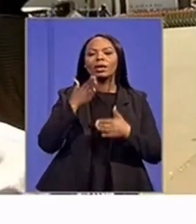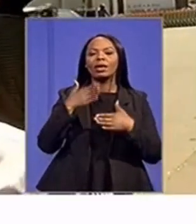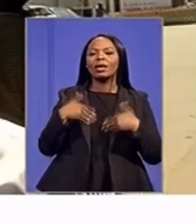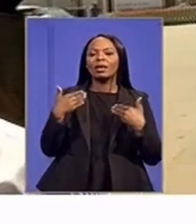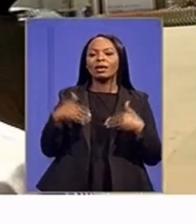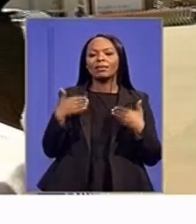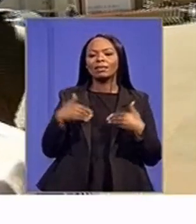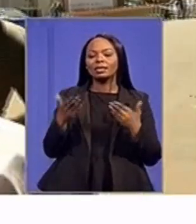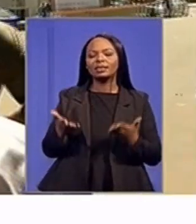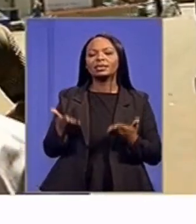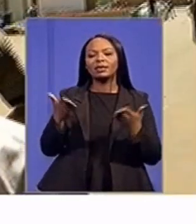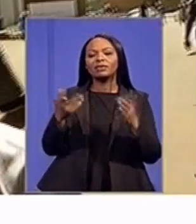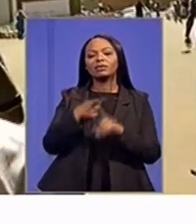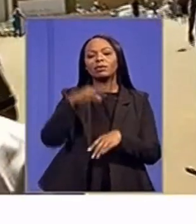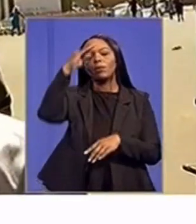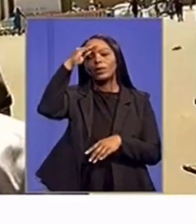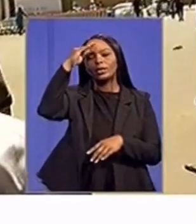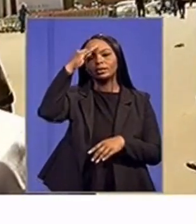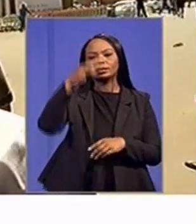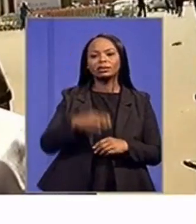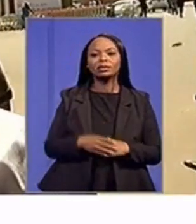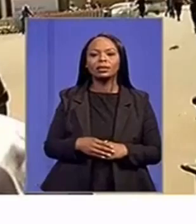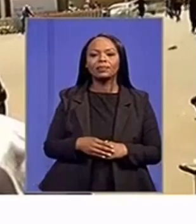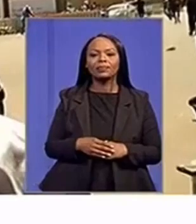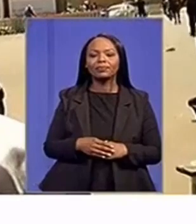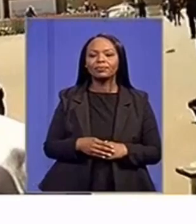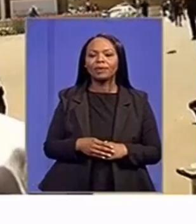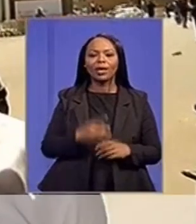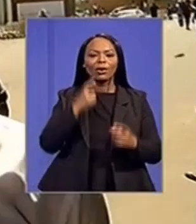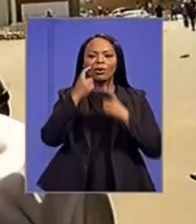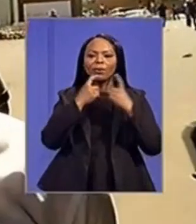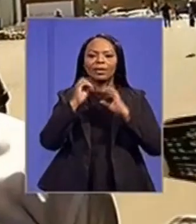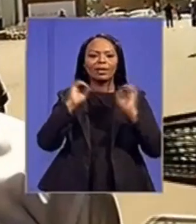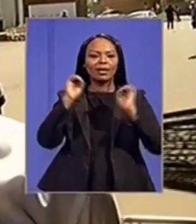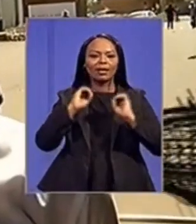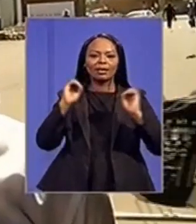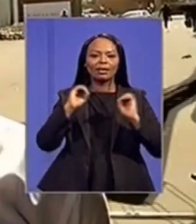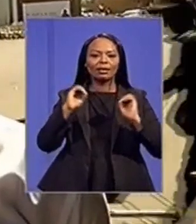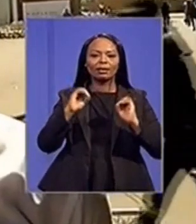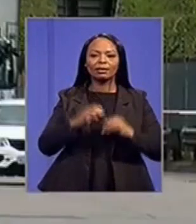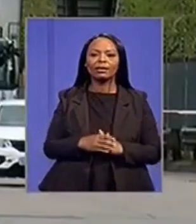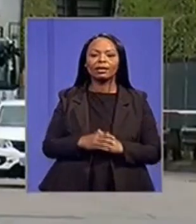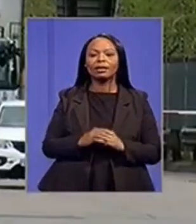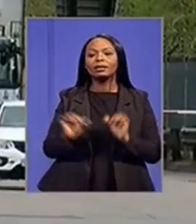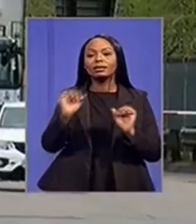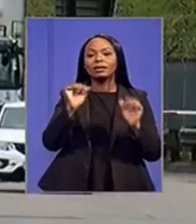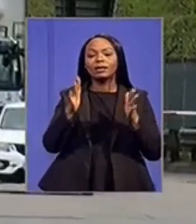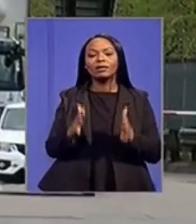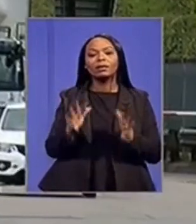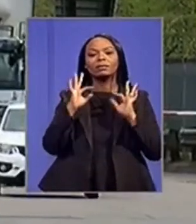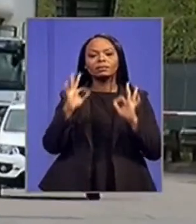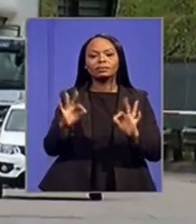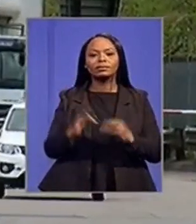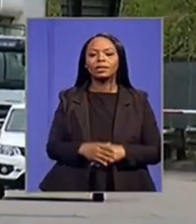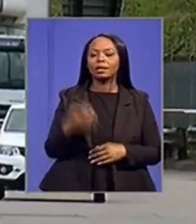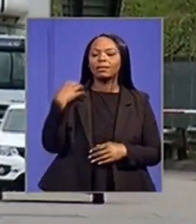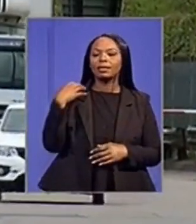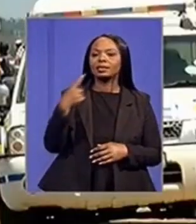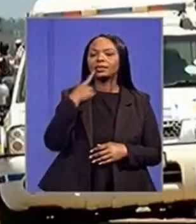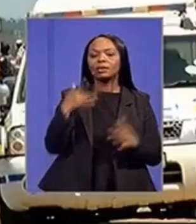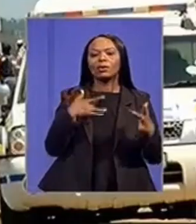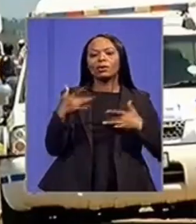had any complaints so far. So yeah, drivers are behaving. Letona le re le ngongoreile haholo